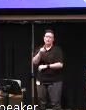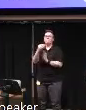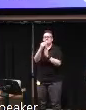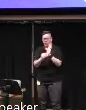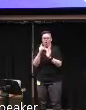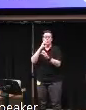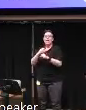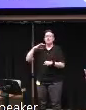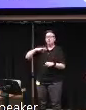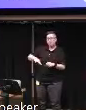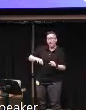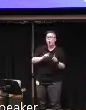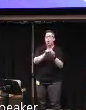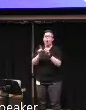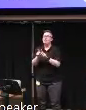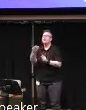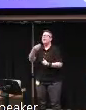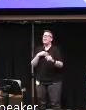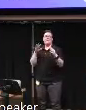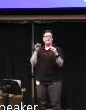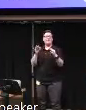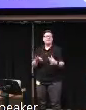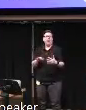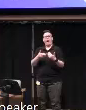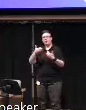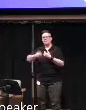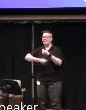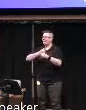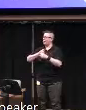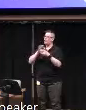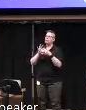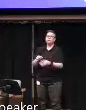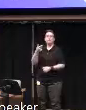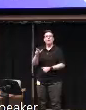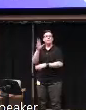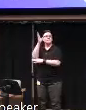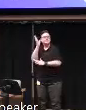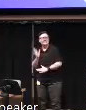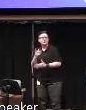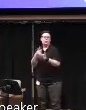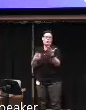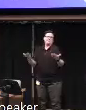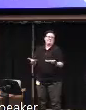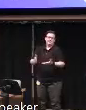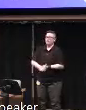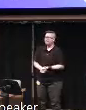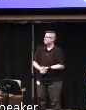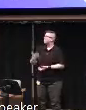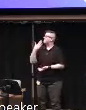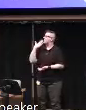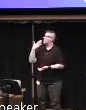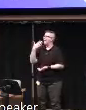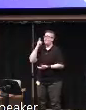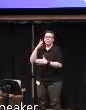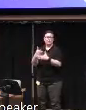only get your credit, but also to give us feedback over the course of the year about the Grand Round speakers and sessions that we have. So thank you in advance